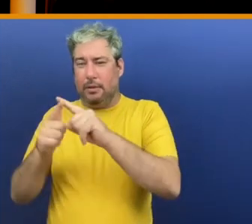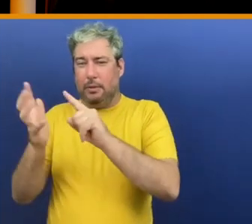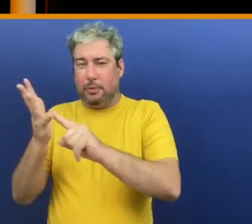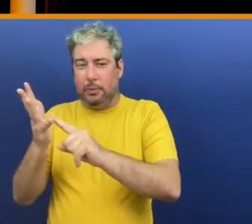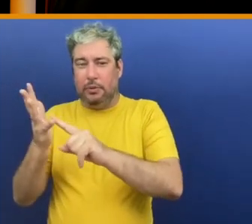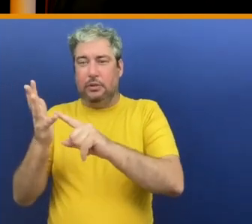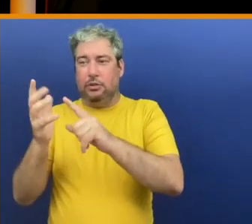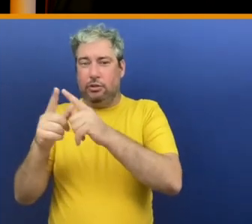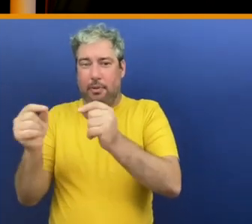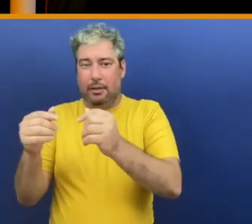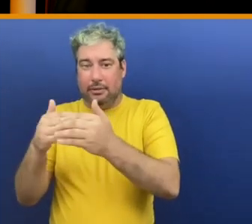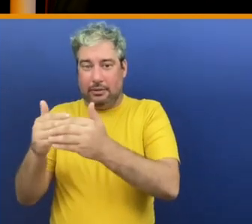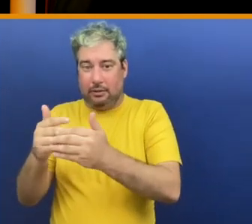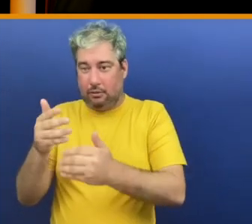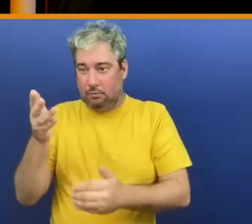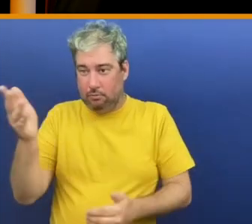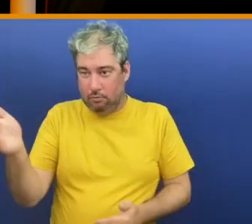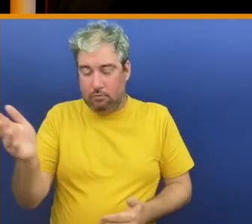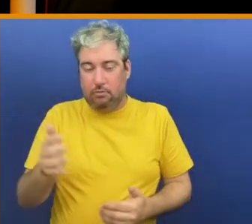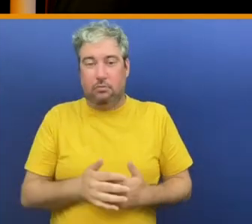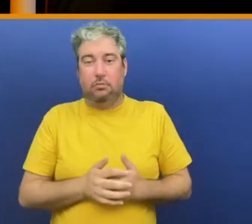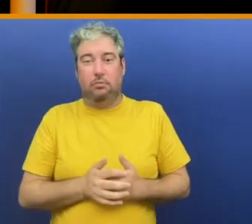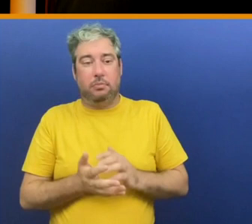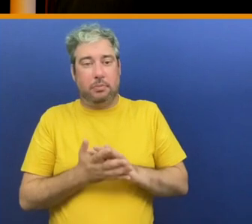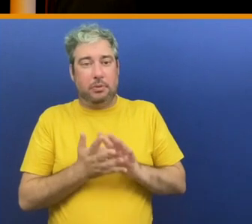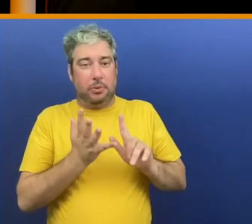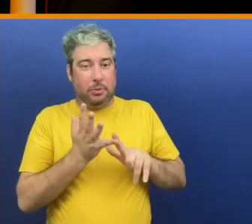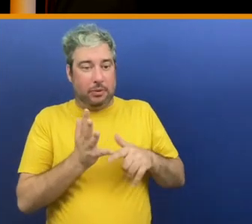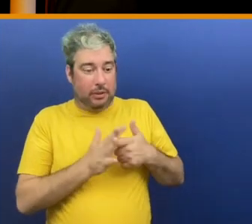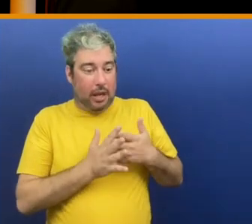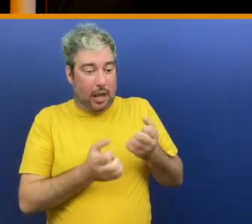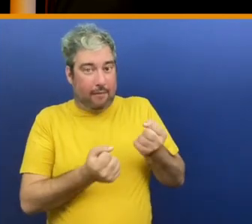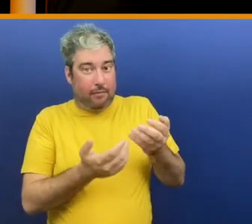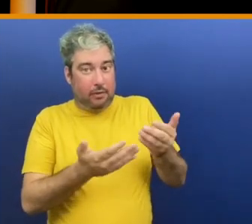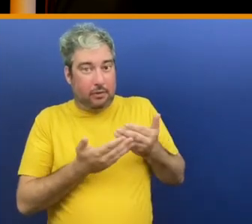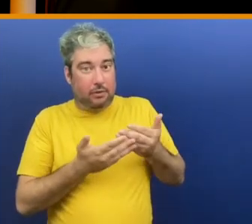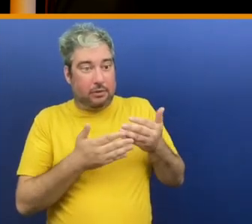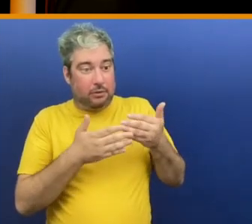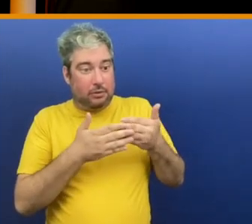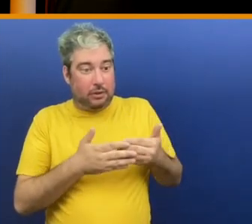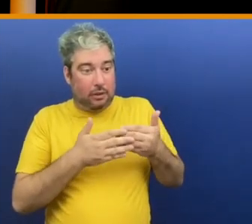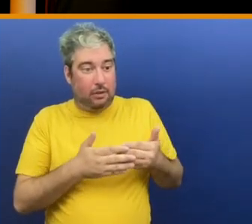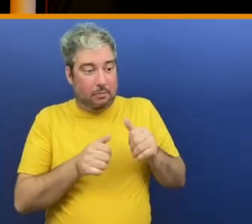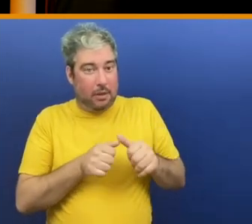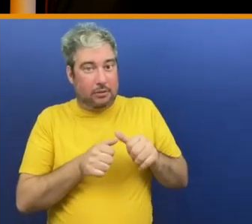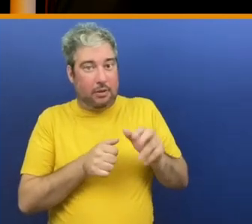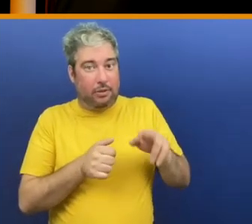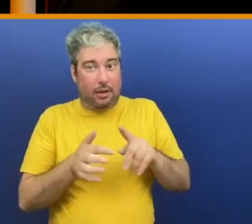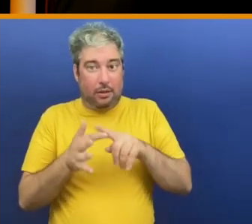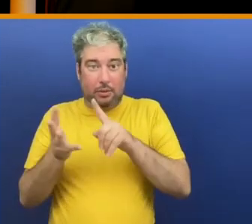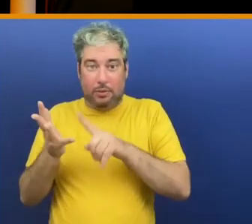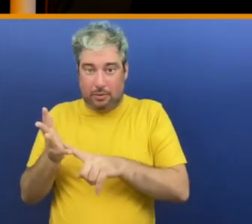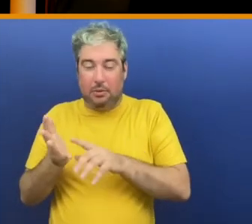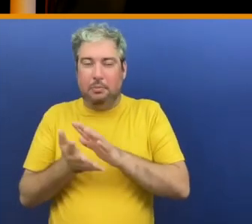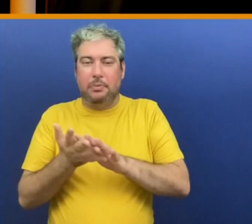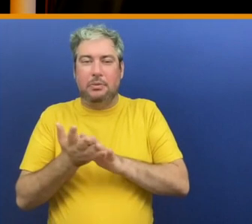did get anything better out of Japan than the EU had, then Japan would have to offer those terms back to the